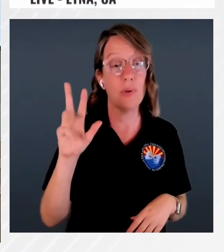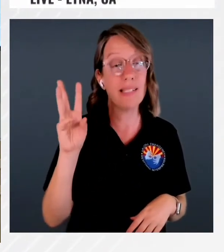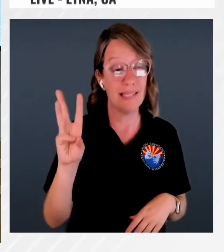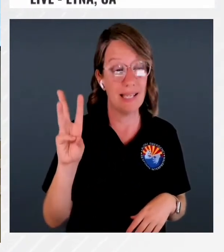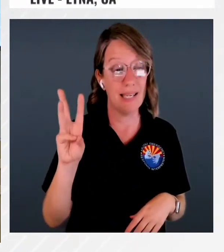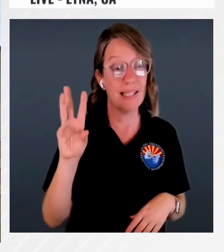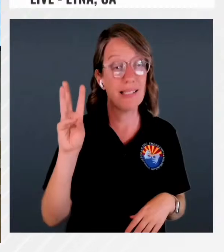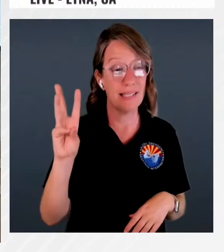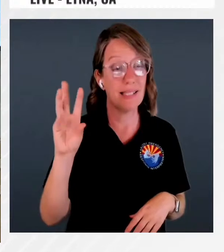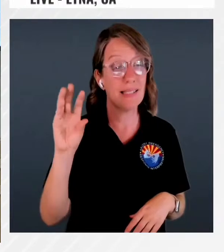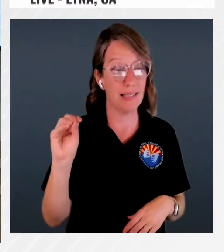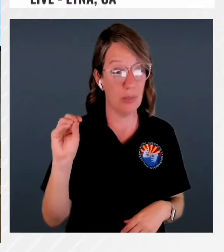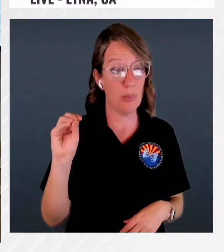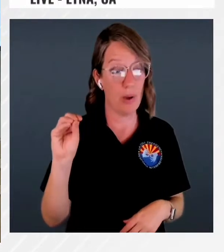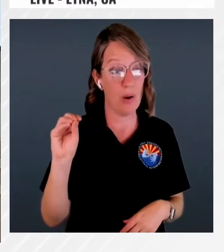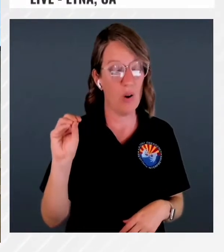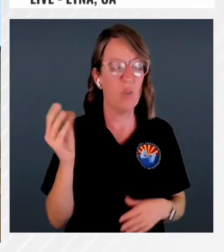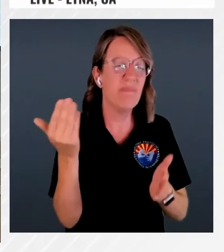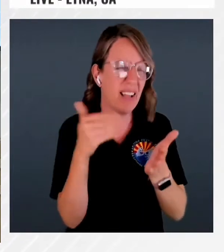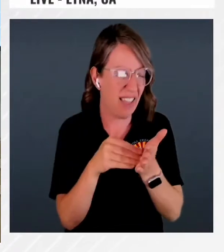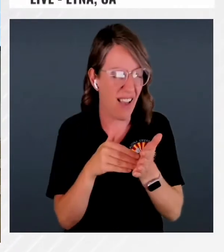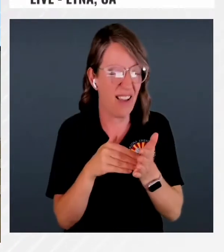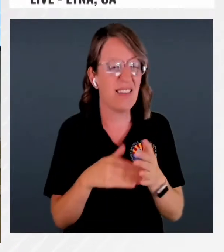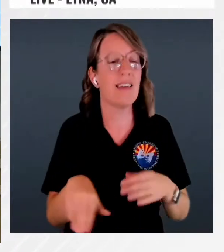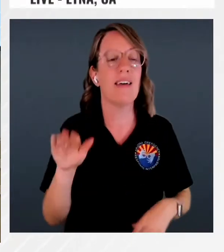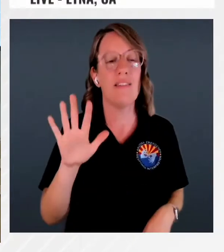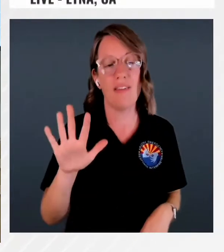530-643-3660. Again, that is